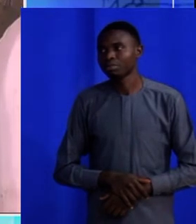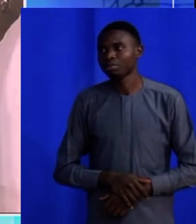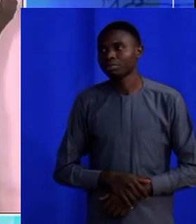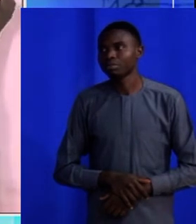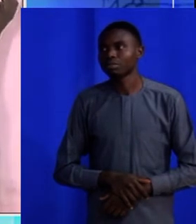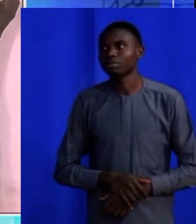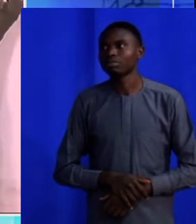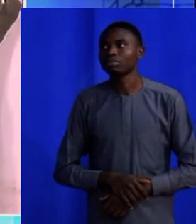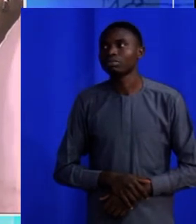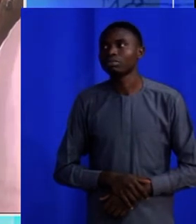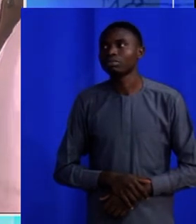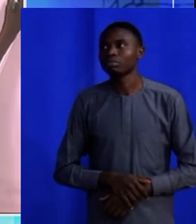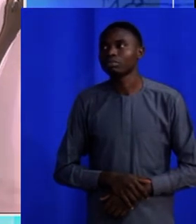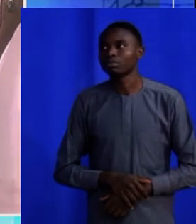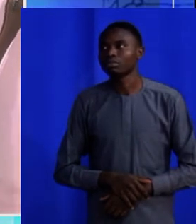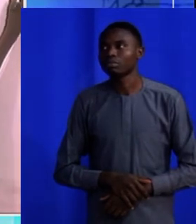goats,